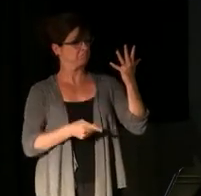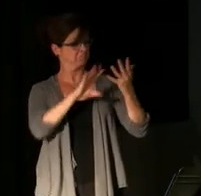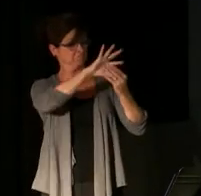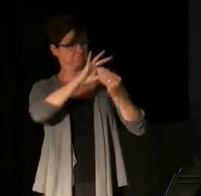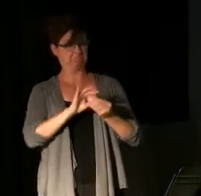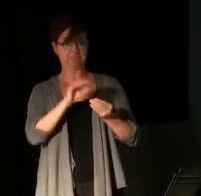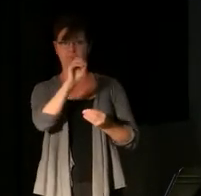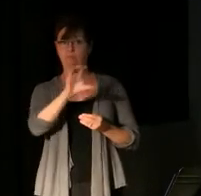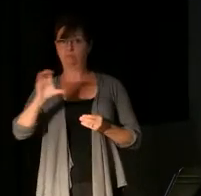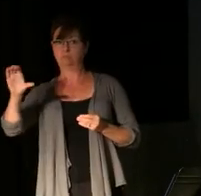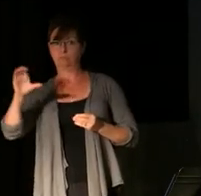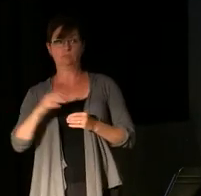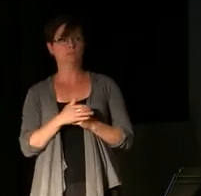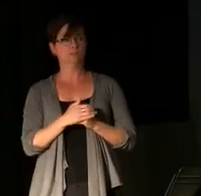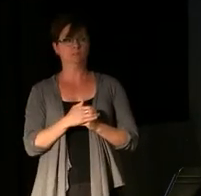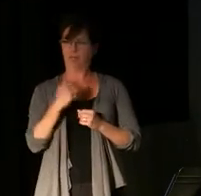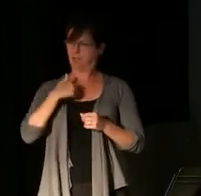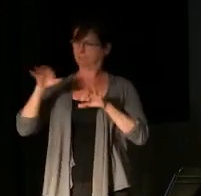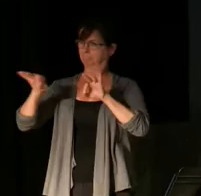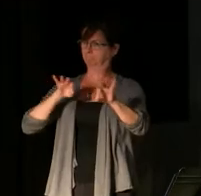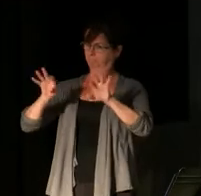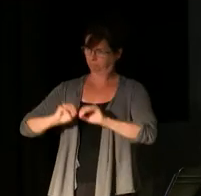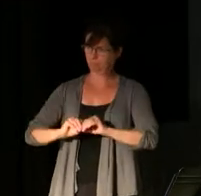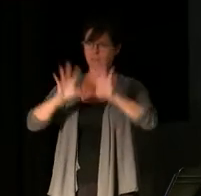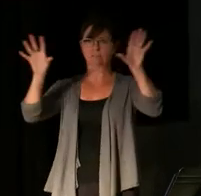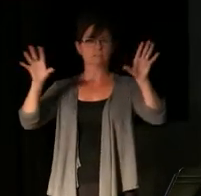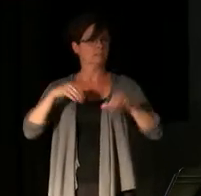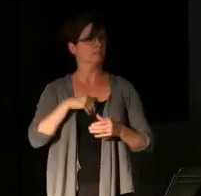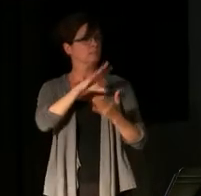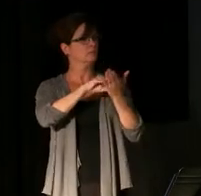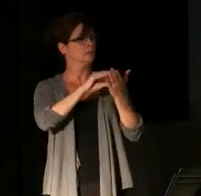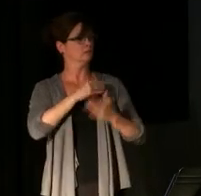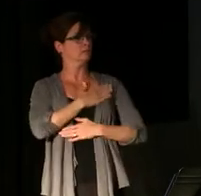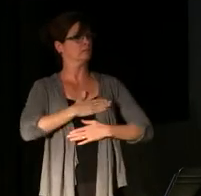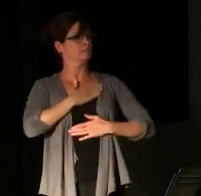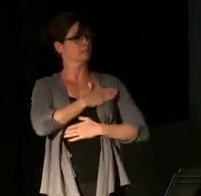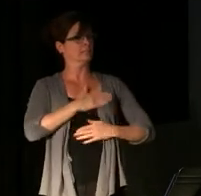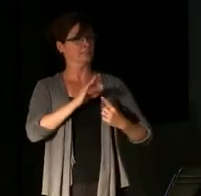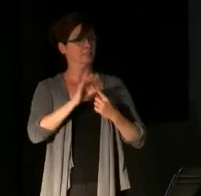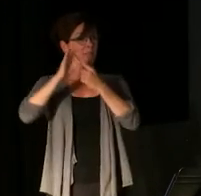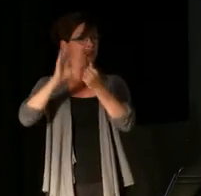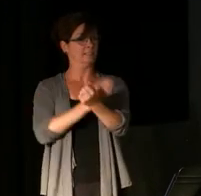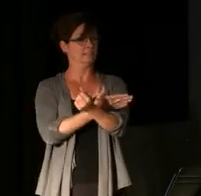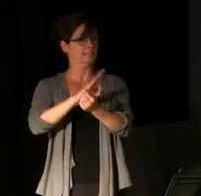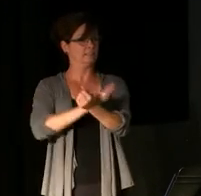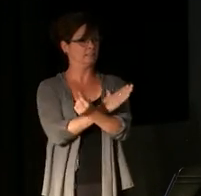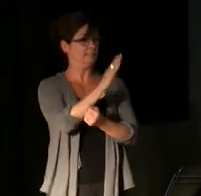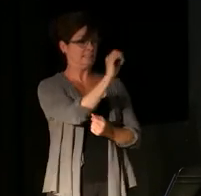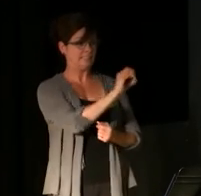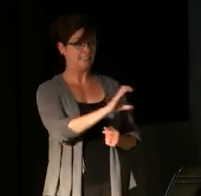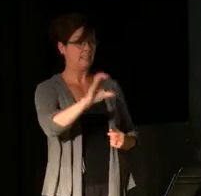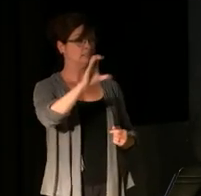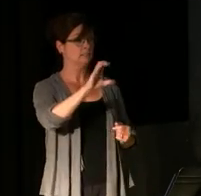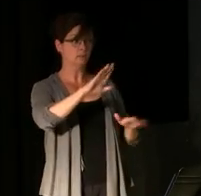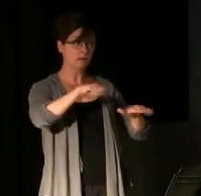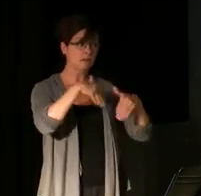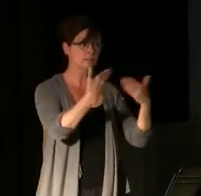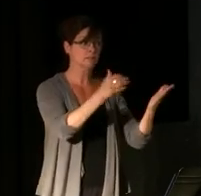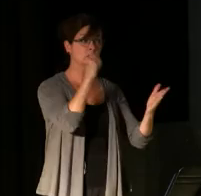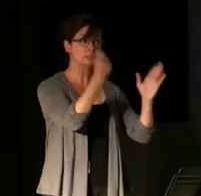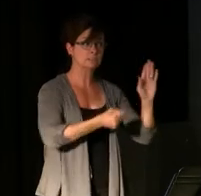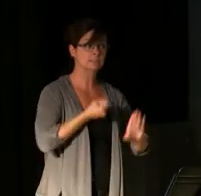ECC, explicitly told to you by me. You'll learn rec skills, especially in the band. Now ECC, do you